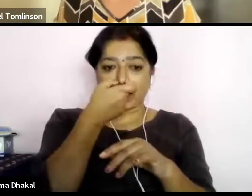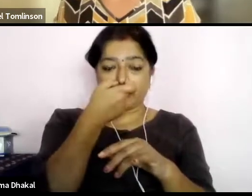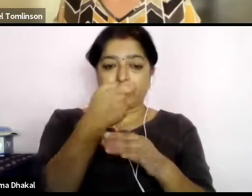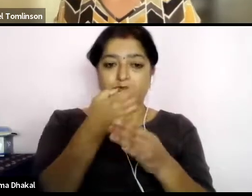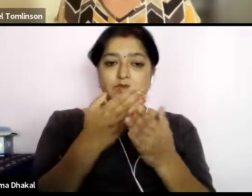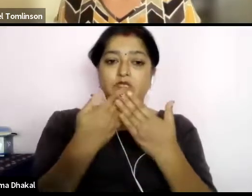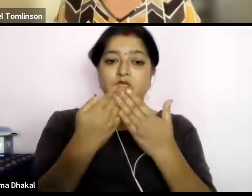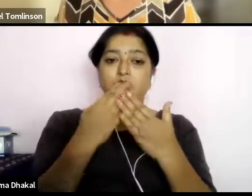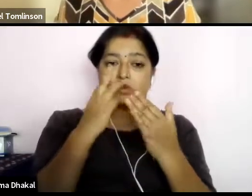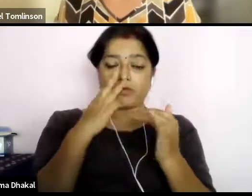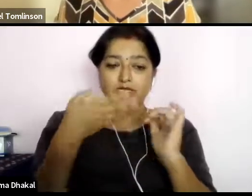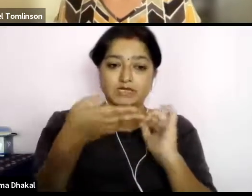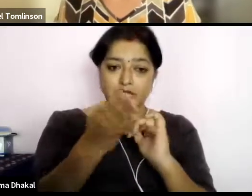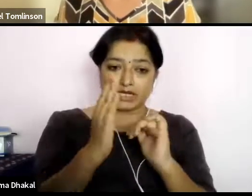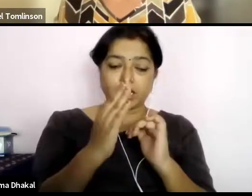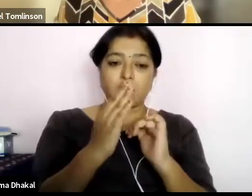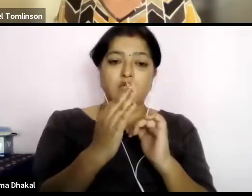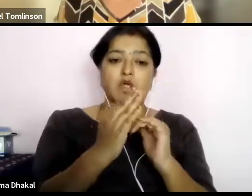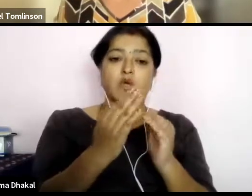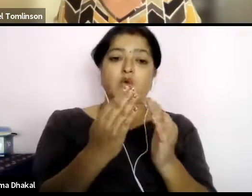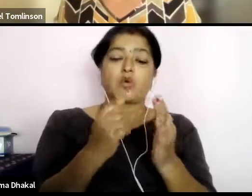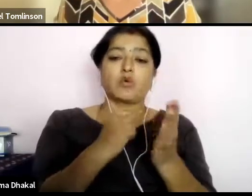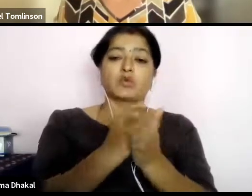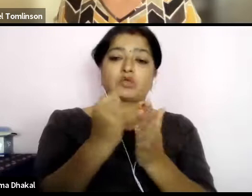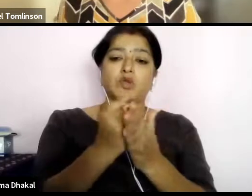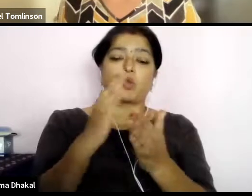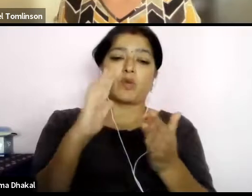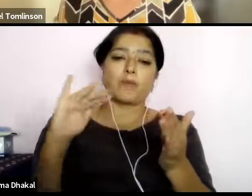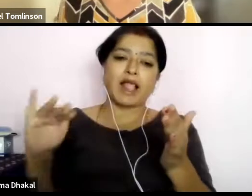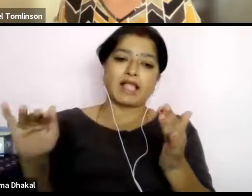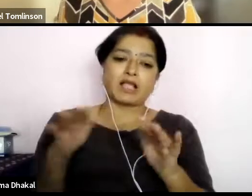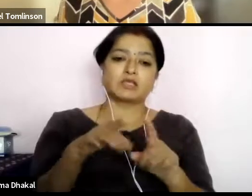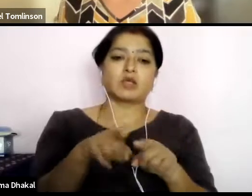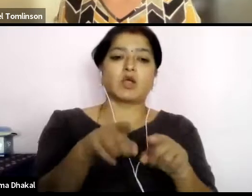women and persons who are not able to purchase monthly